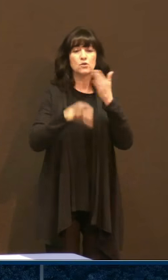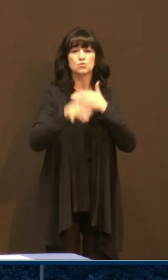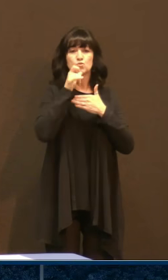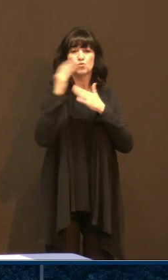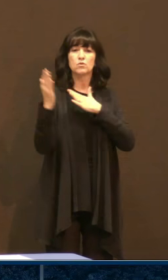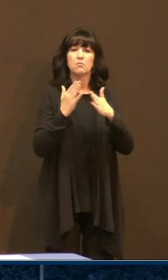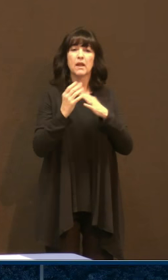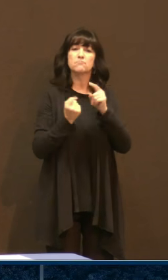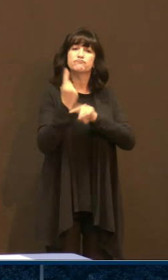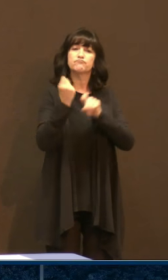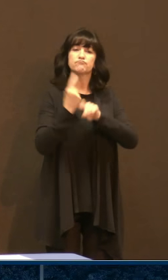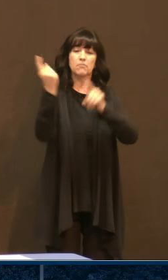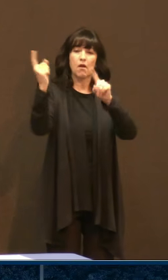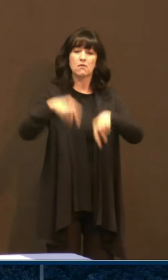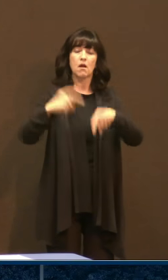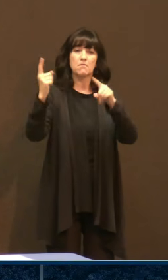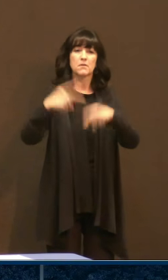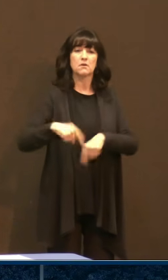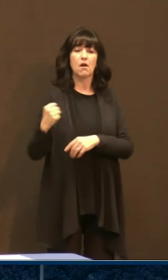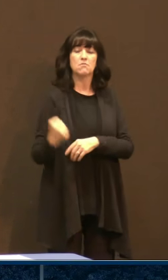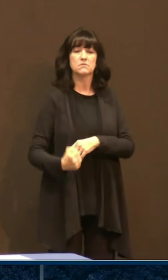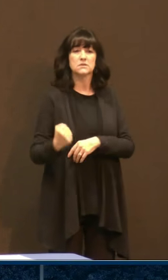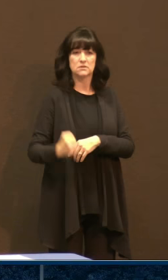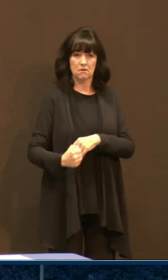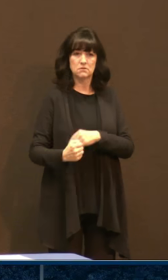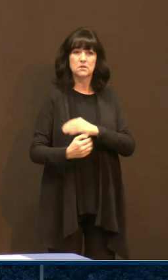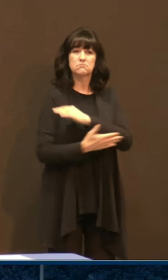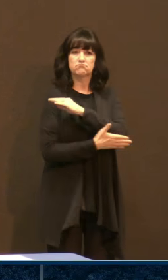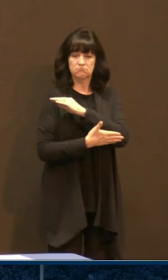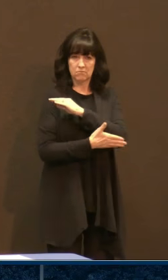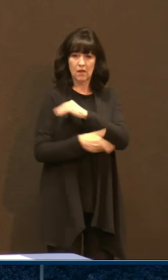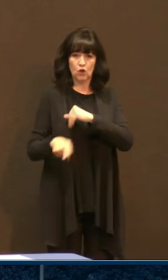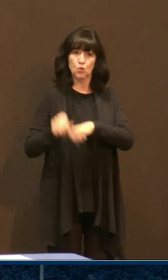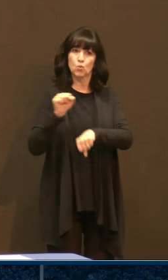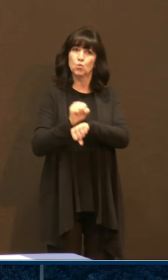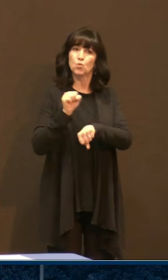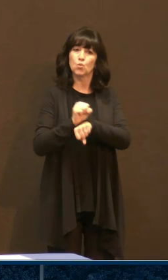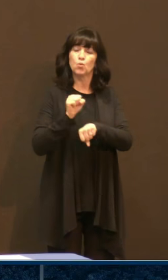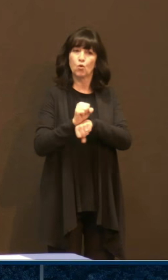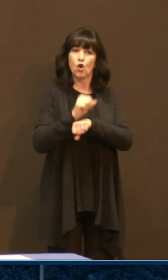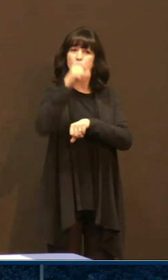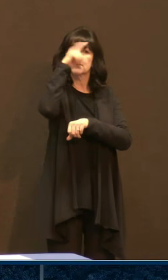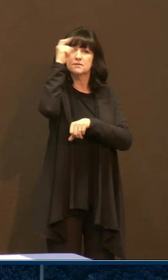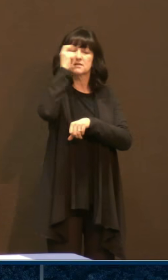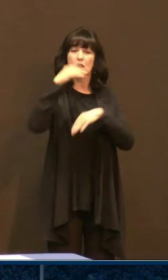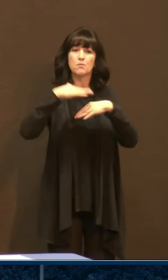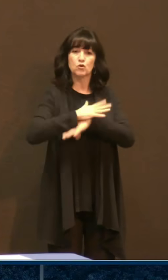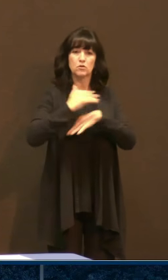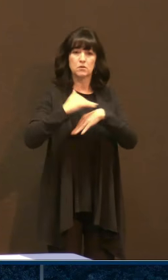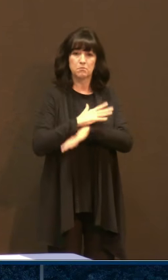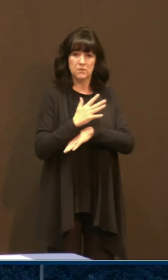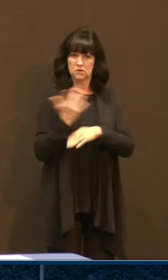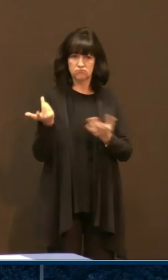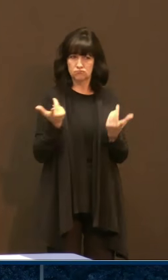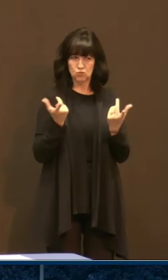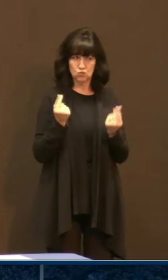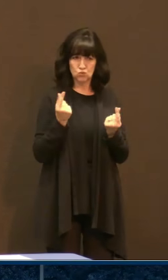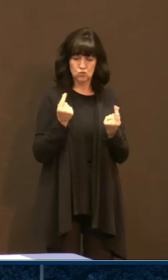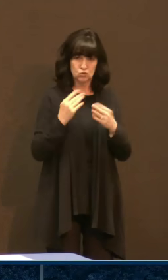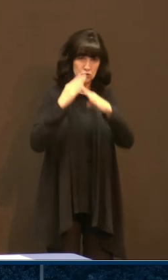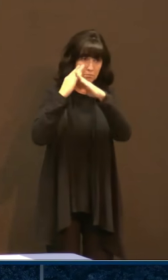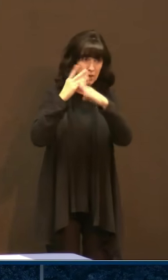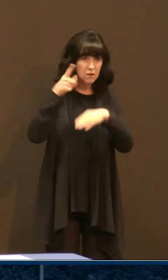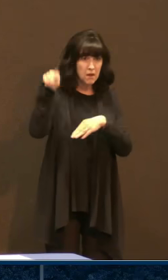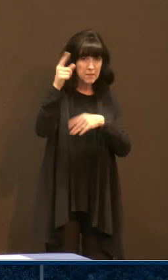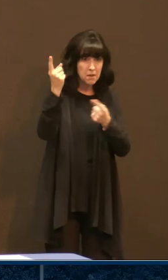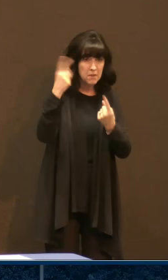southern Delaware. Will they be allowed to do this if and when Delaware reopens, or will you take extra action to prohibit them from coming? Yeah, we've heard this